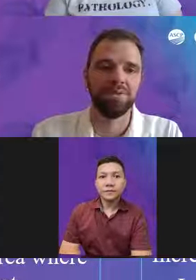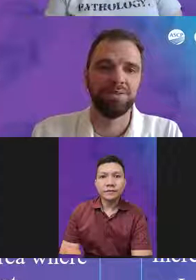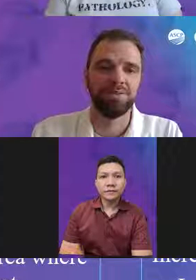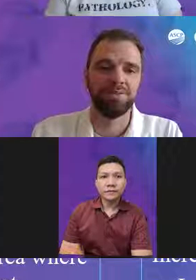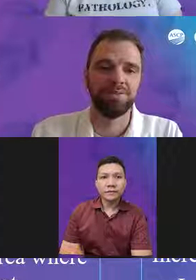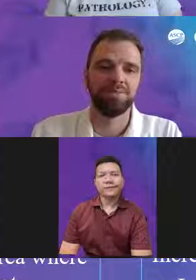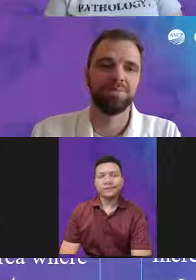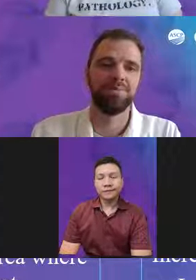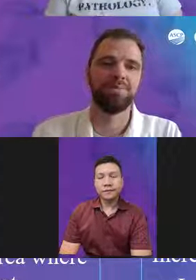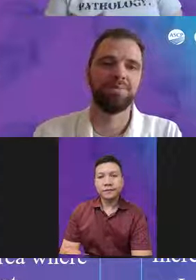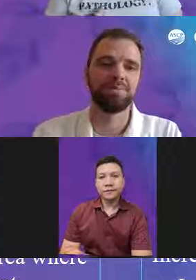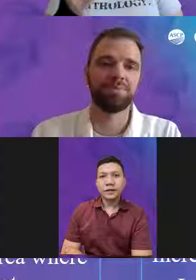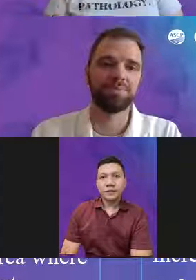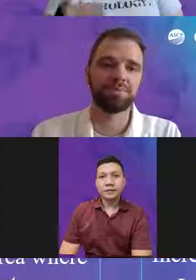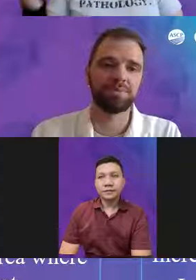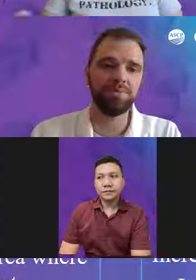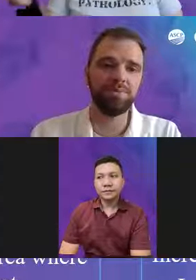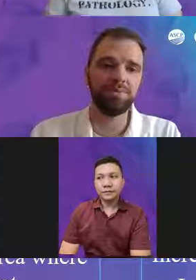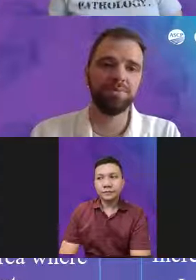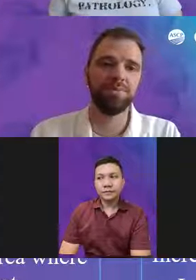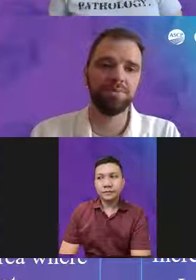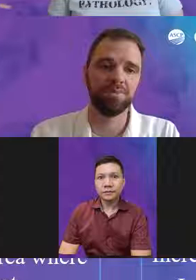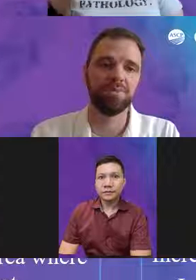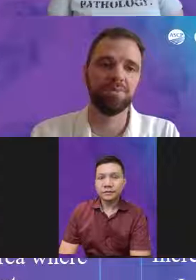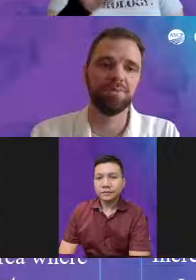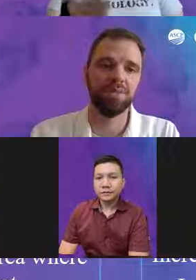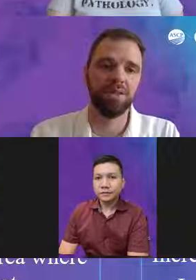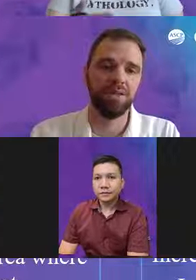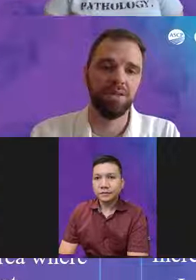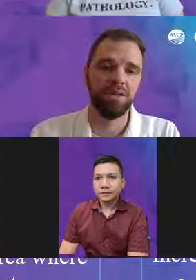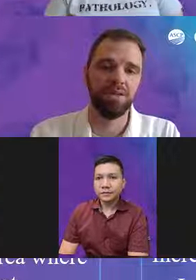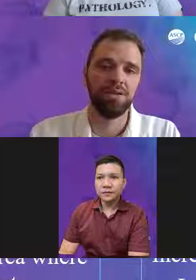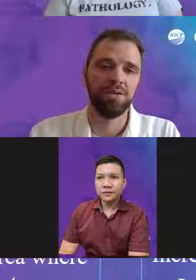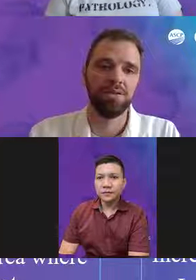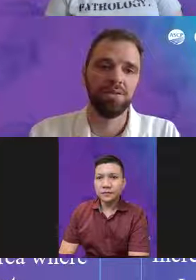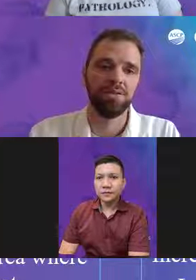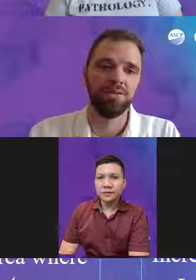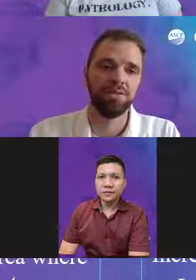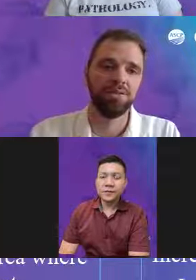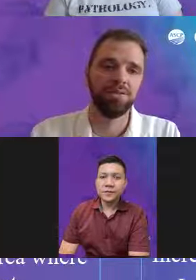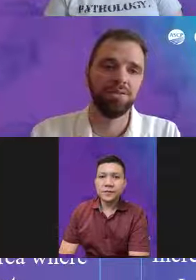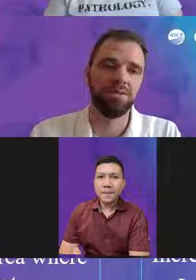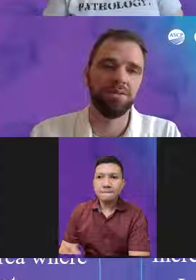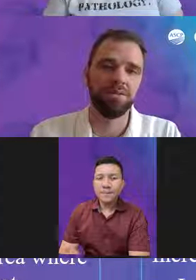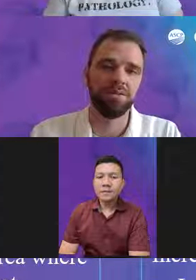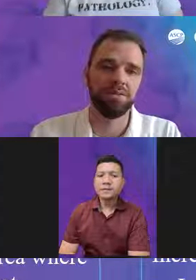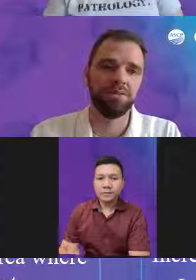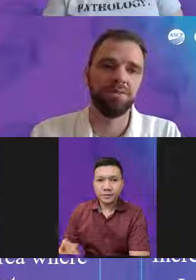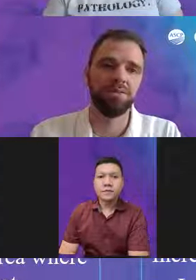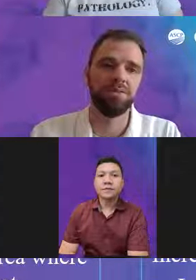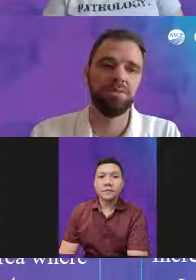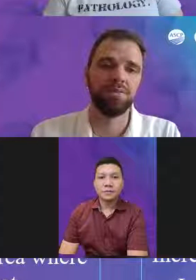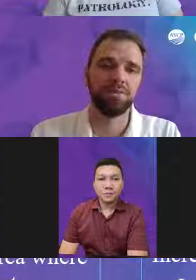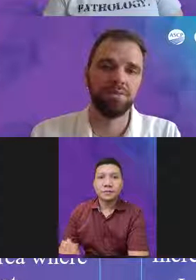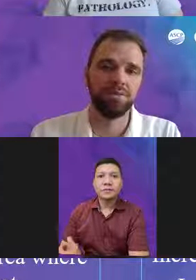not certified, like nurses, to do laboratory testing more extensively.